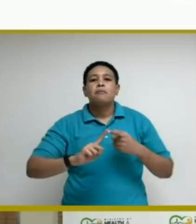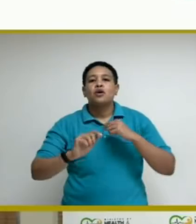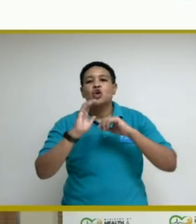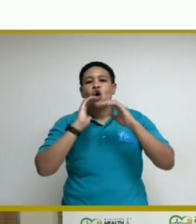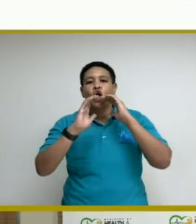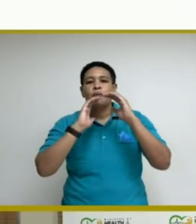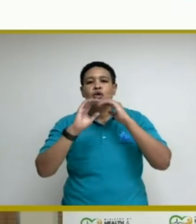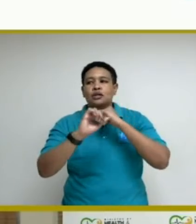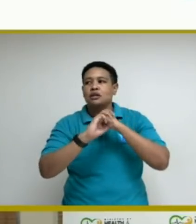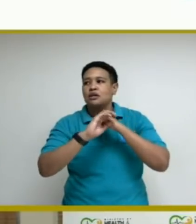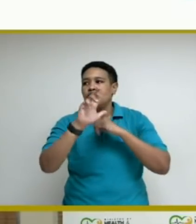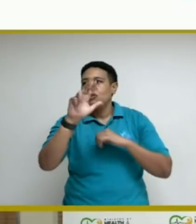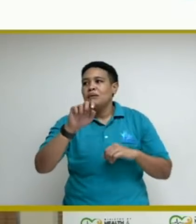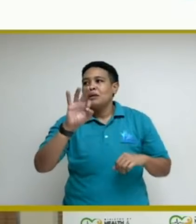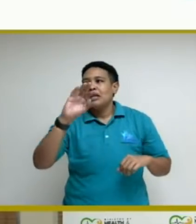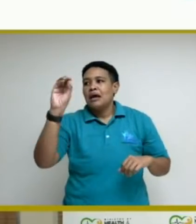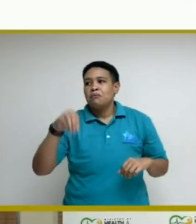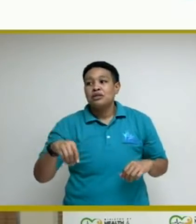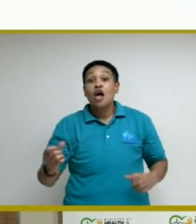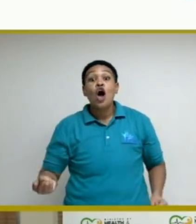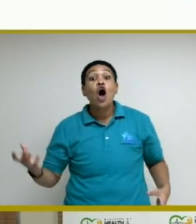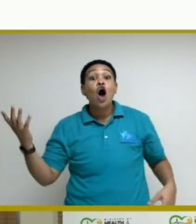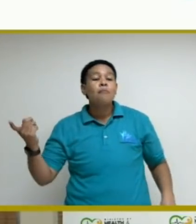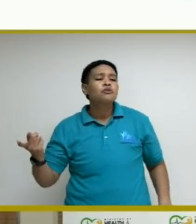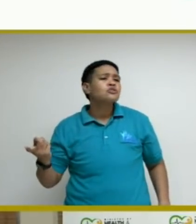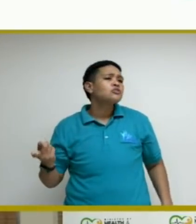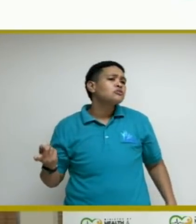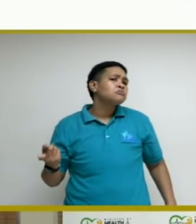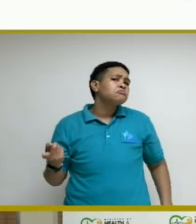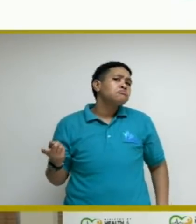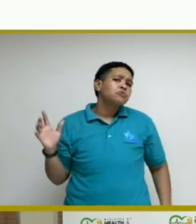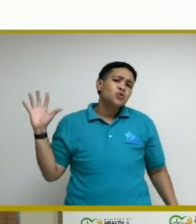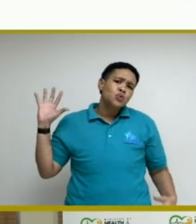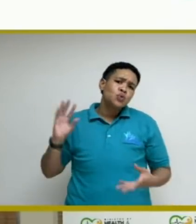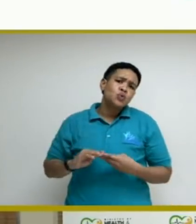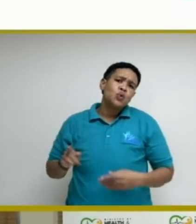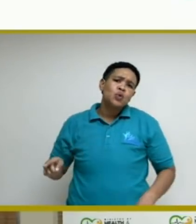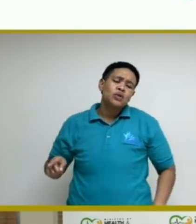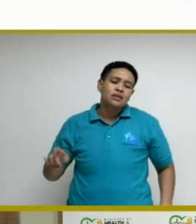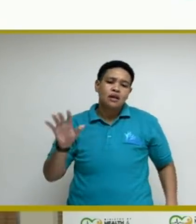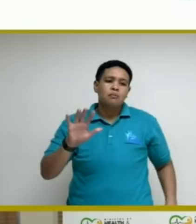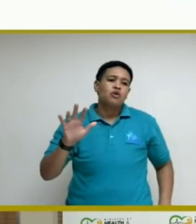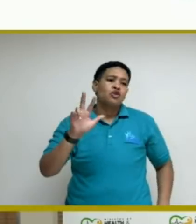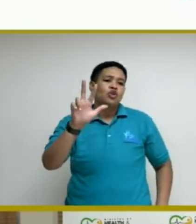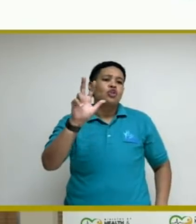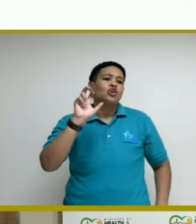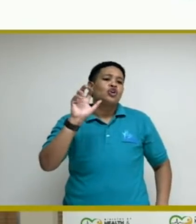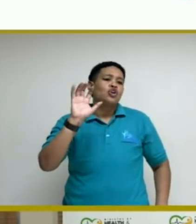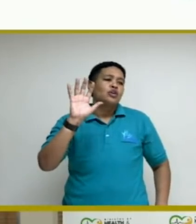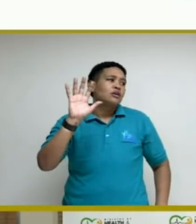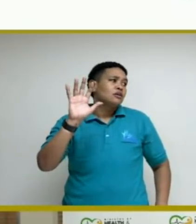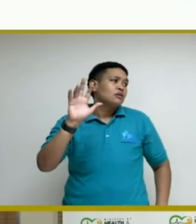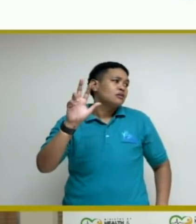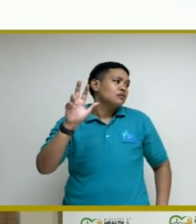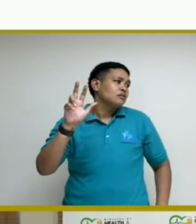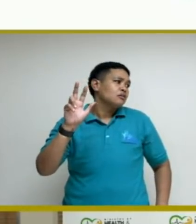communication. That value works out to be approximately $202